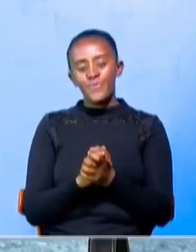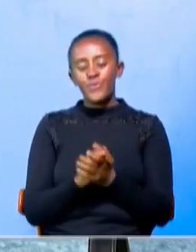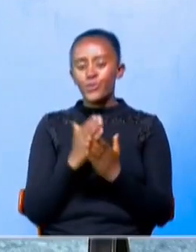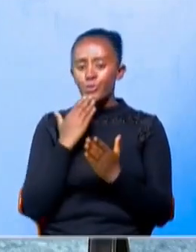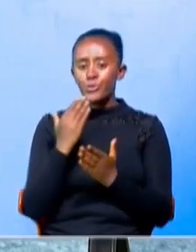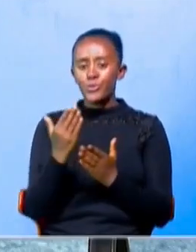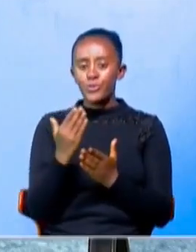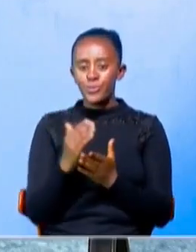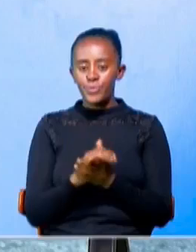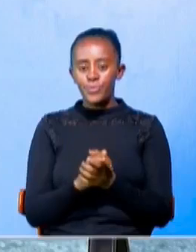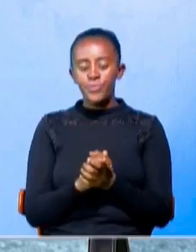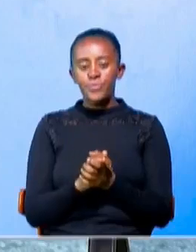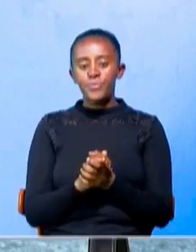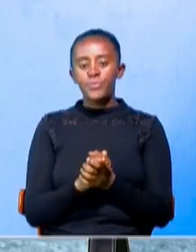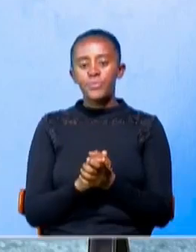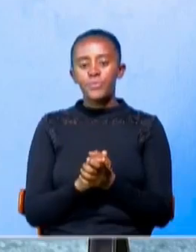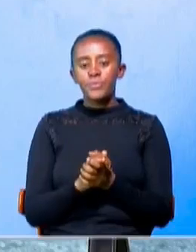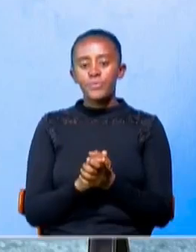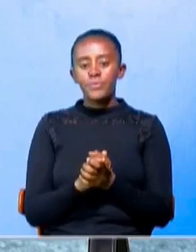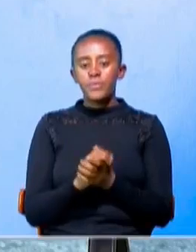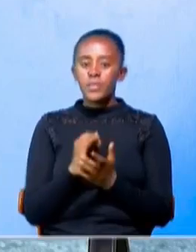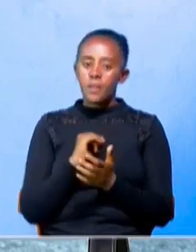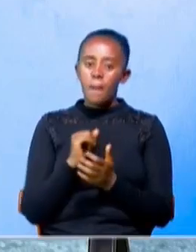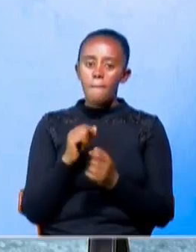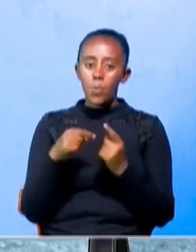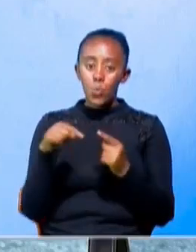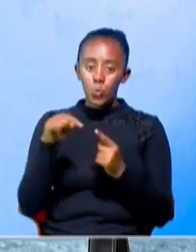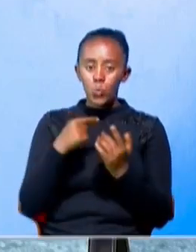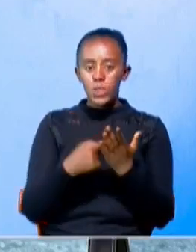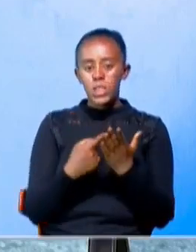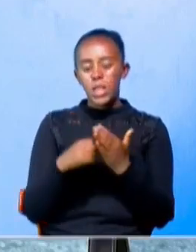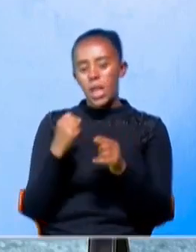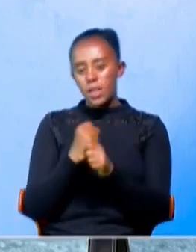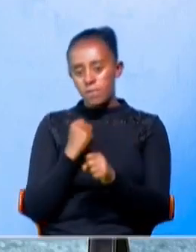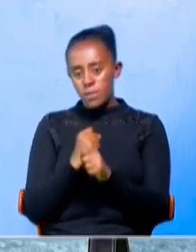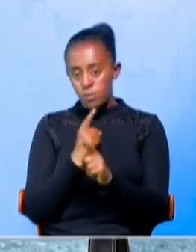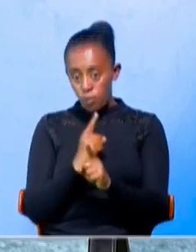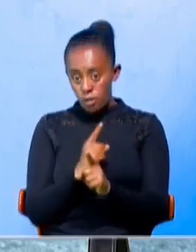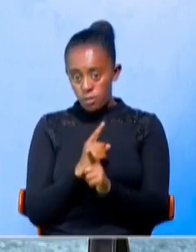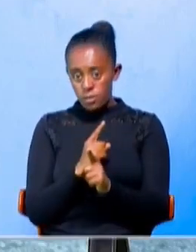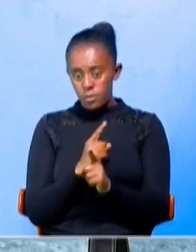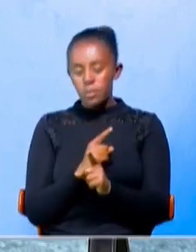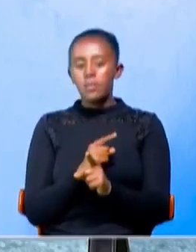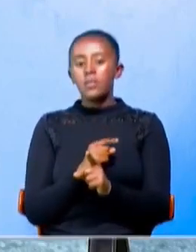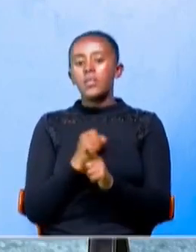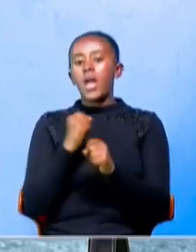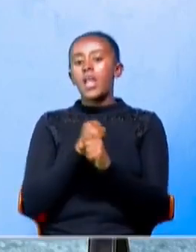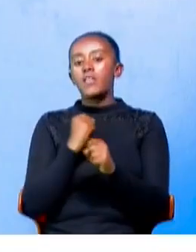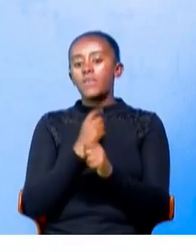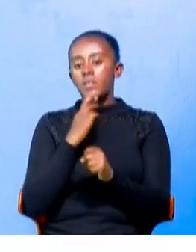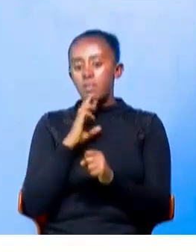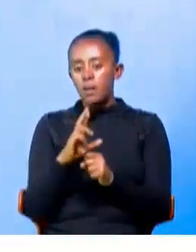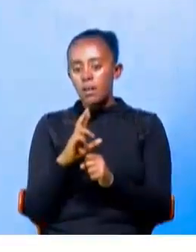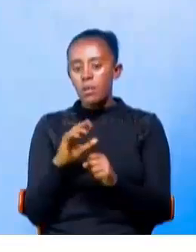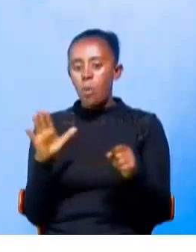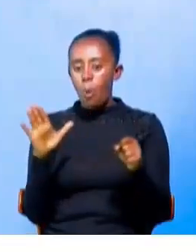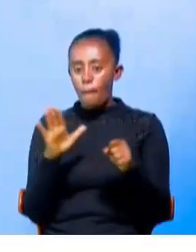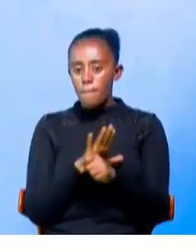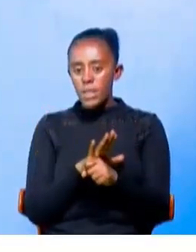Good. I'm going to write this activity, but the activities are